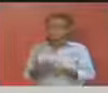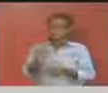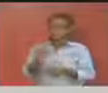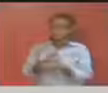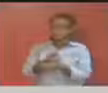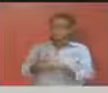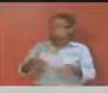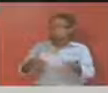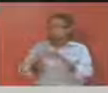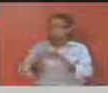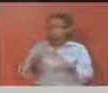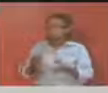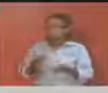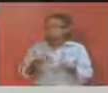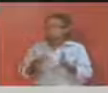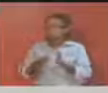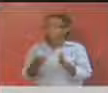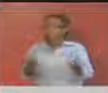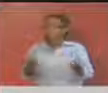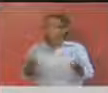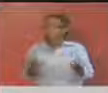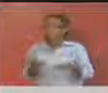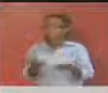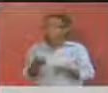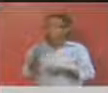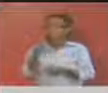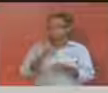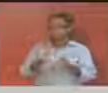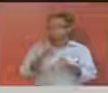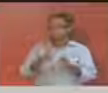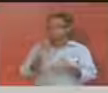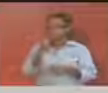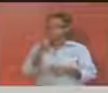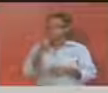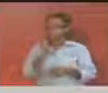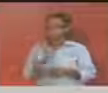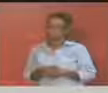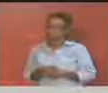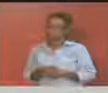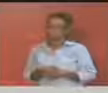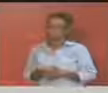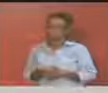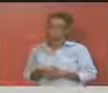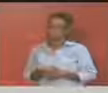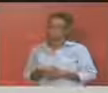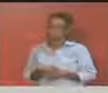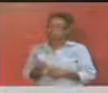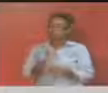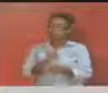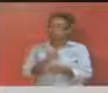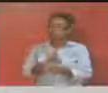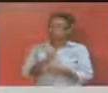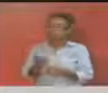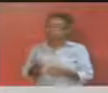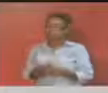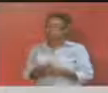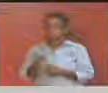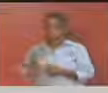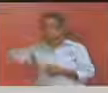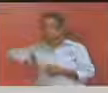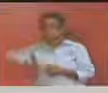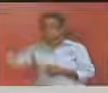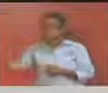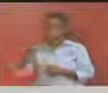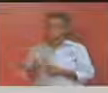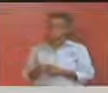essential workers. These are persons that keep the organs of state and the organs of the country alive and